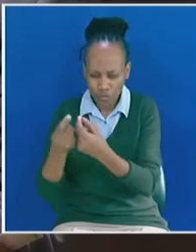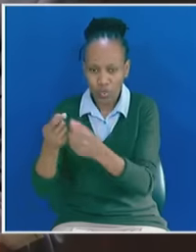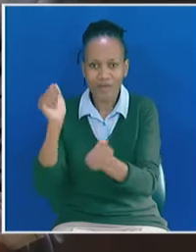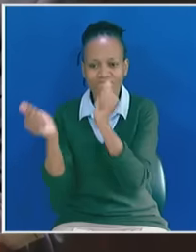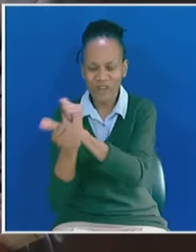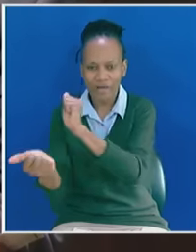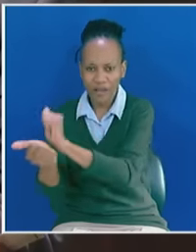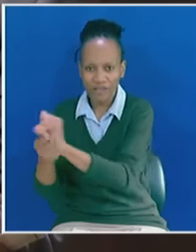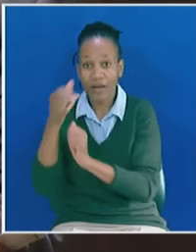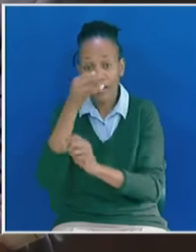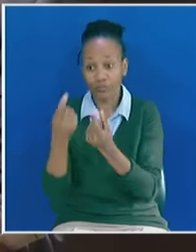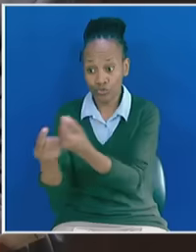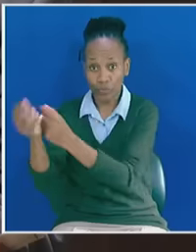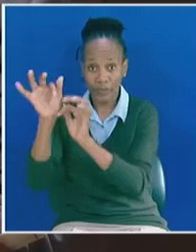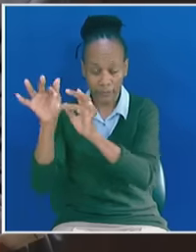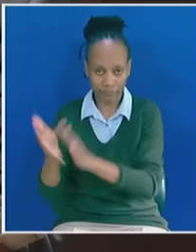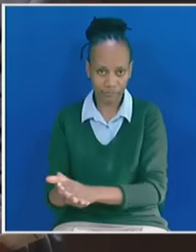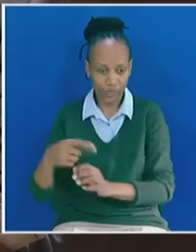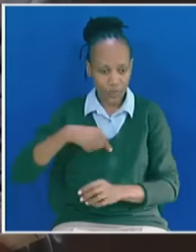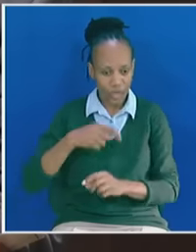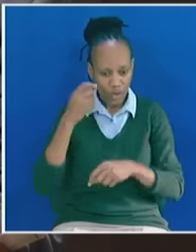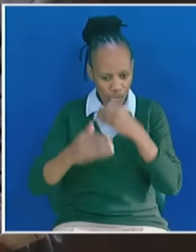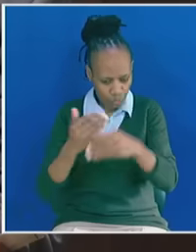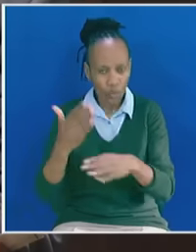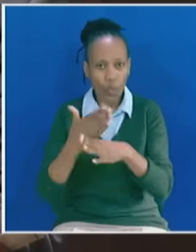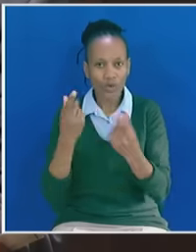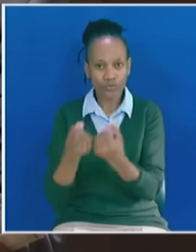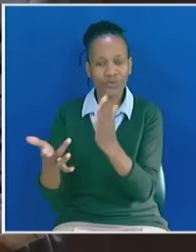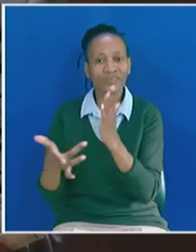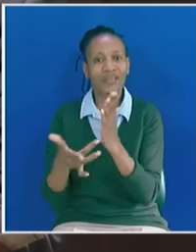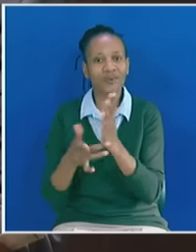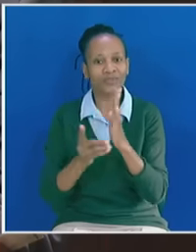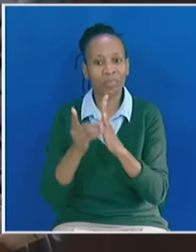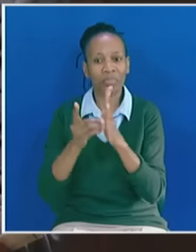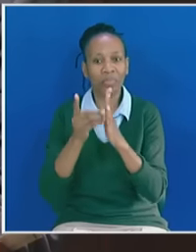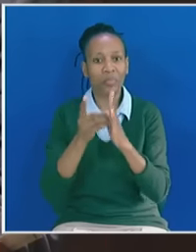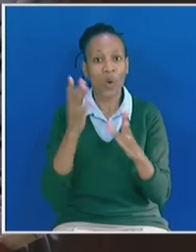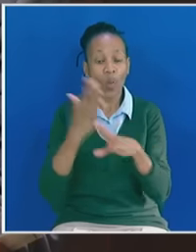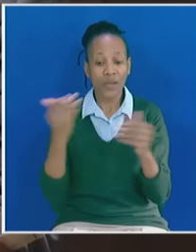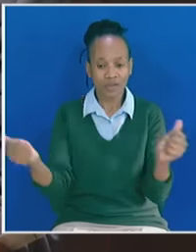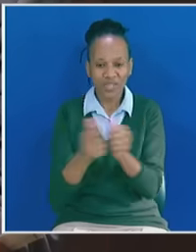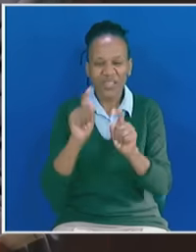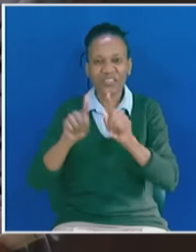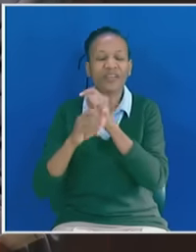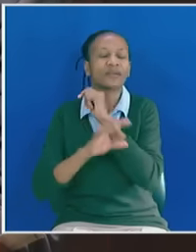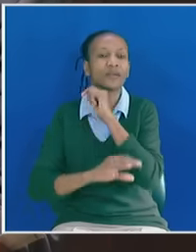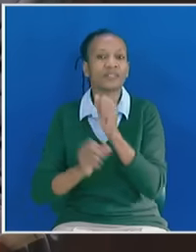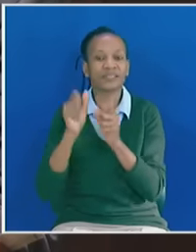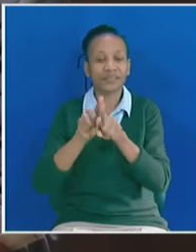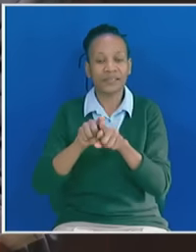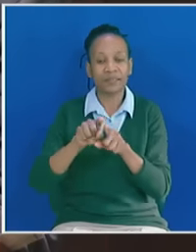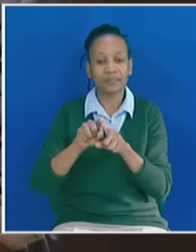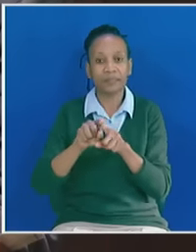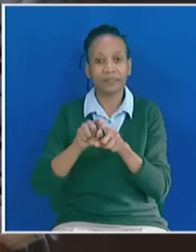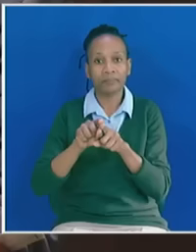We are working, including in terms of improving our technology within the structures of the African Union Peace and Security Councils. We